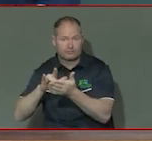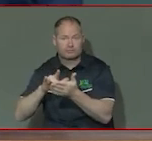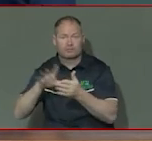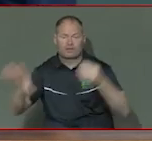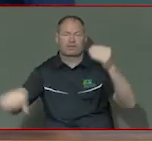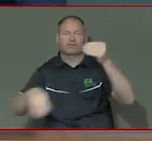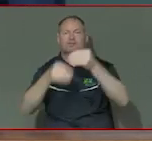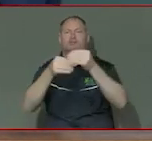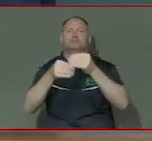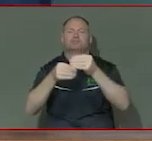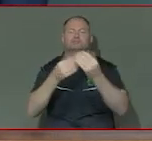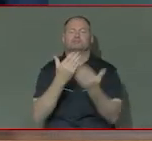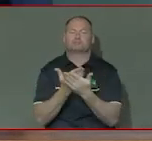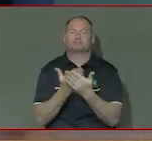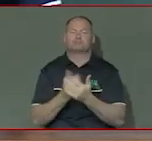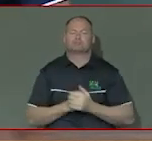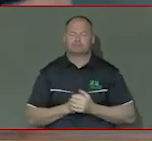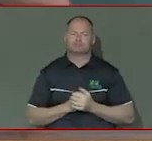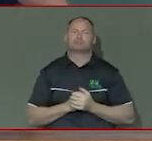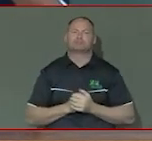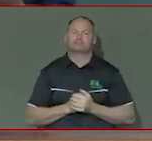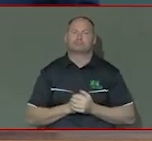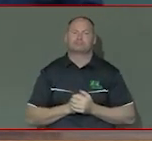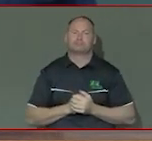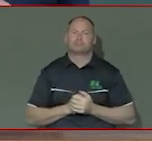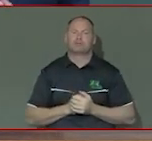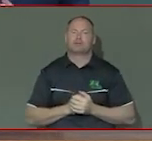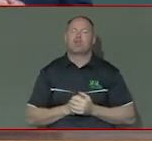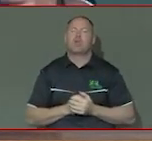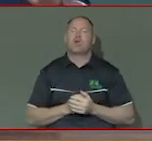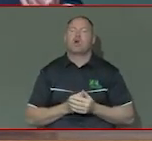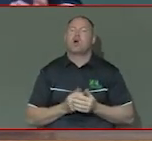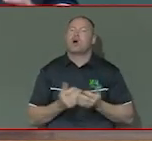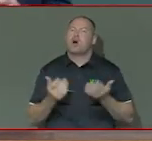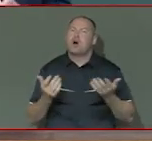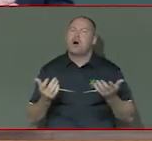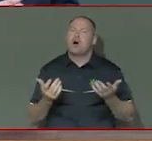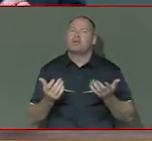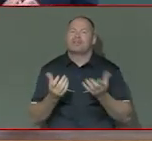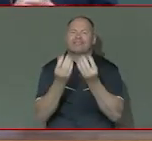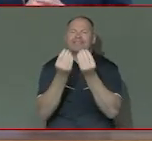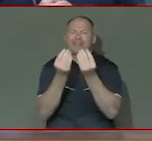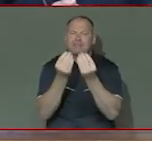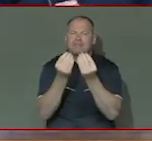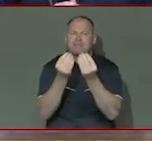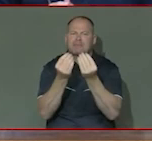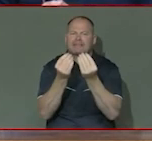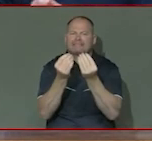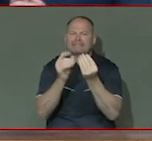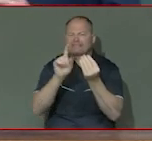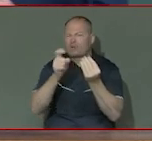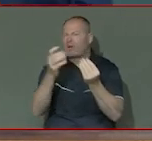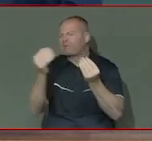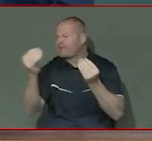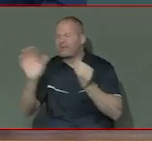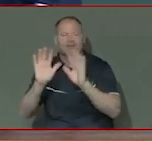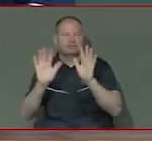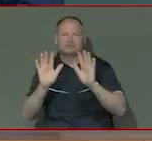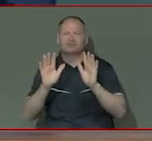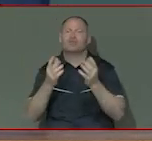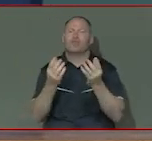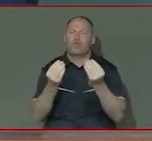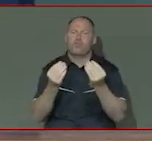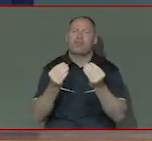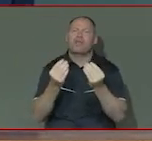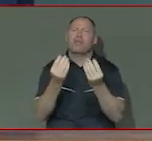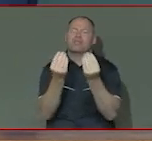together. They will normally work out in round figures. Normally they will work out in round figures. So Or